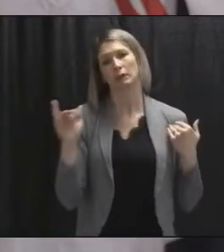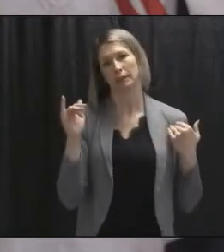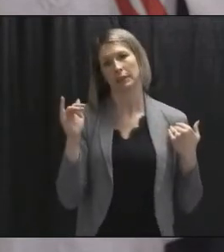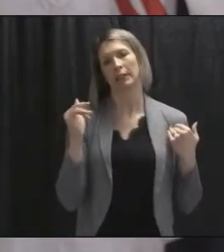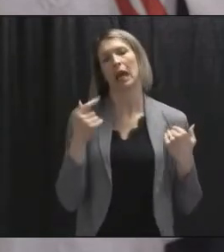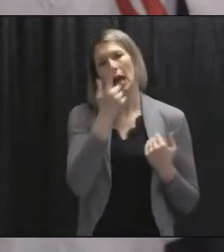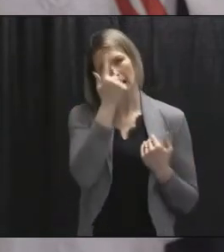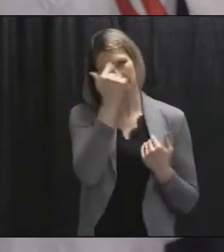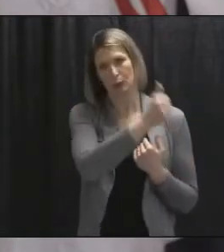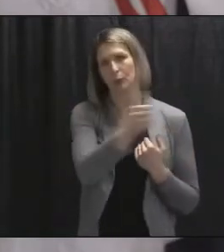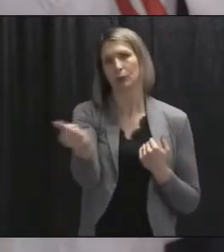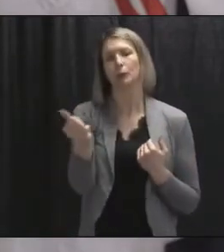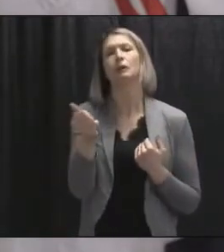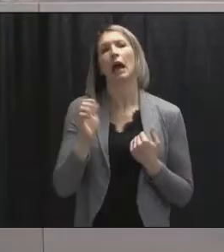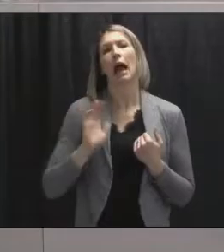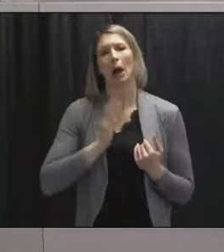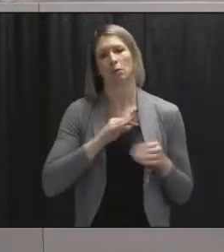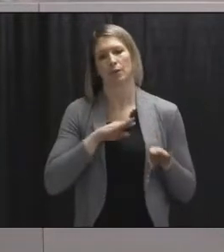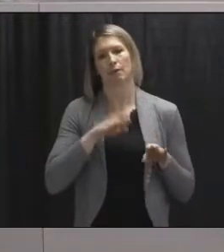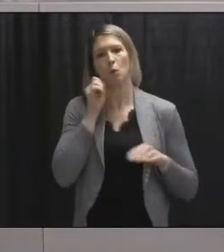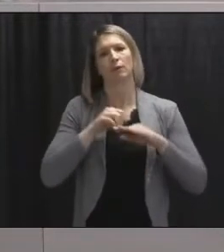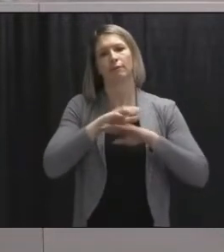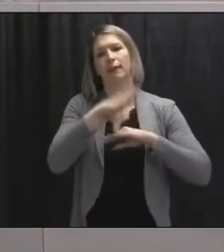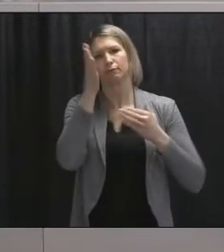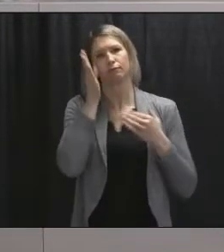province. Thank you very much.